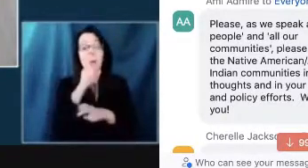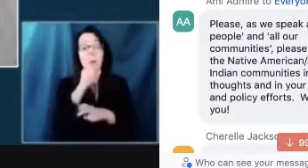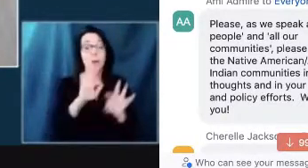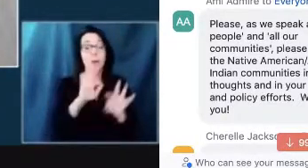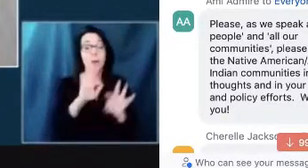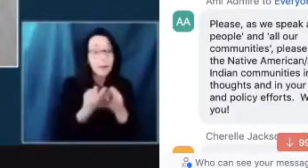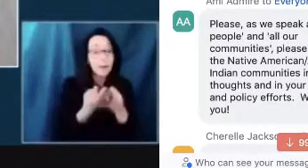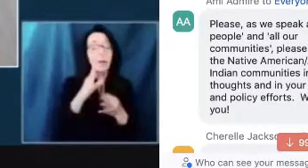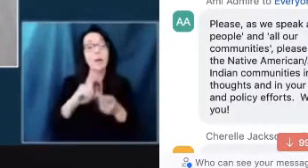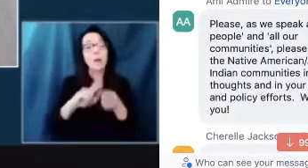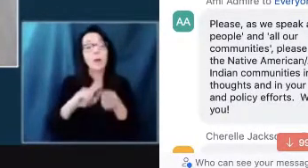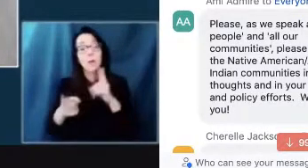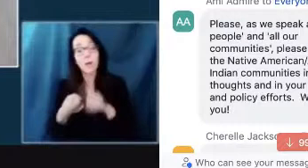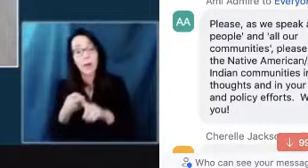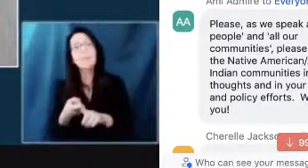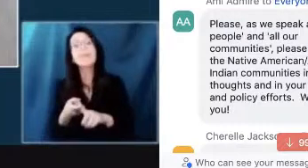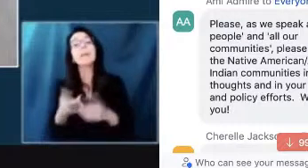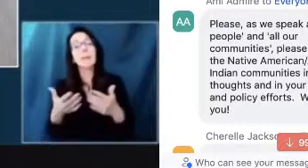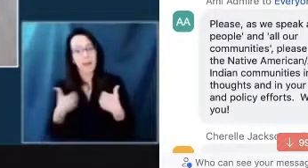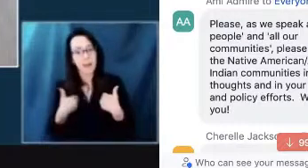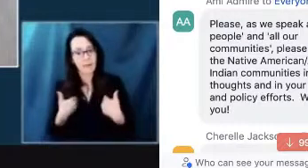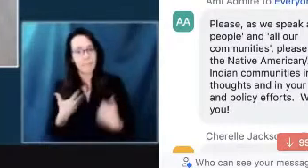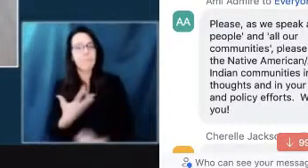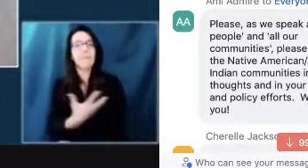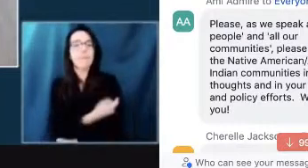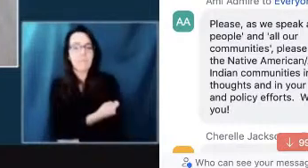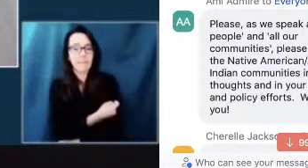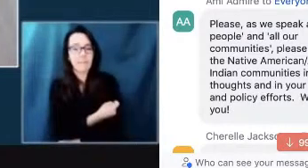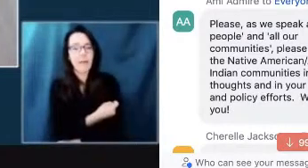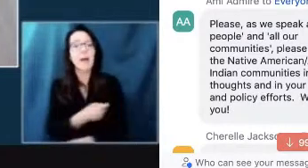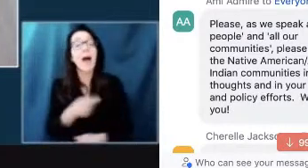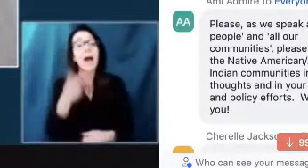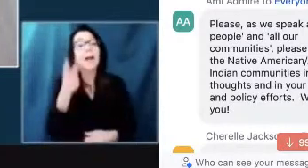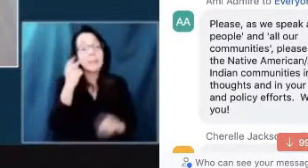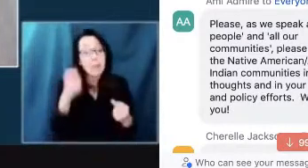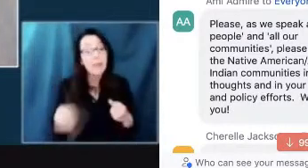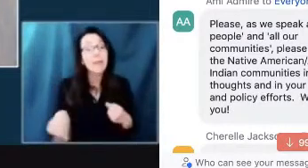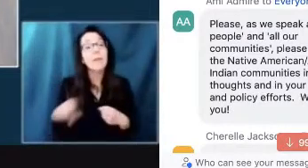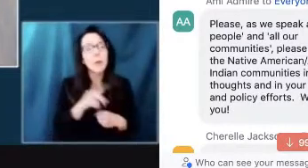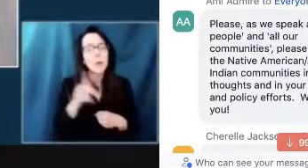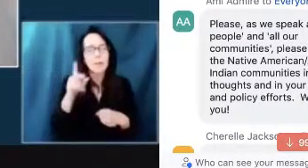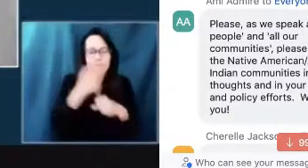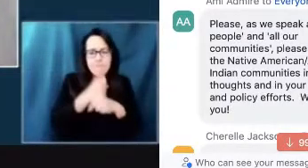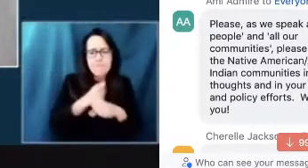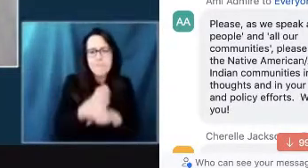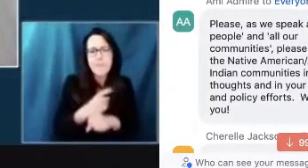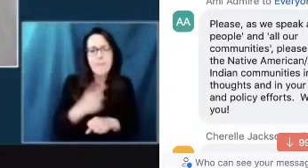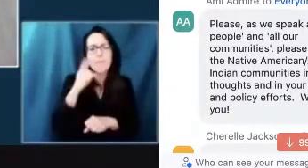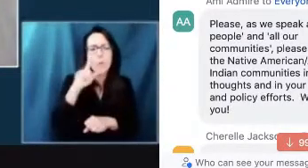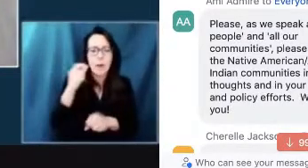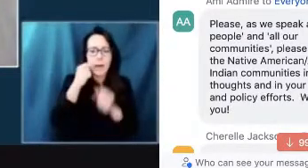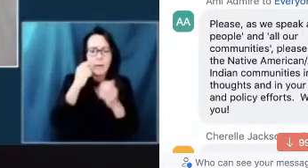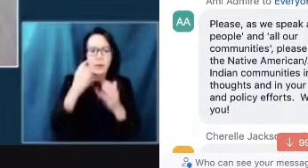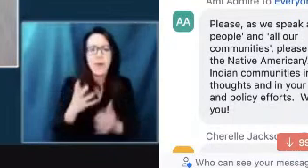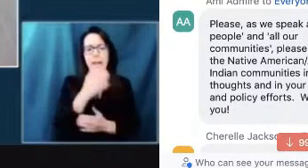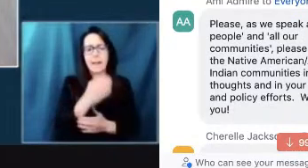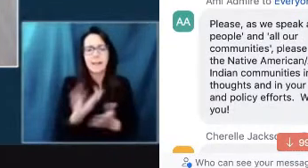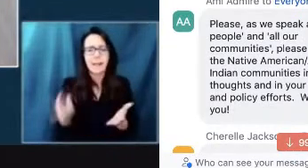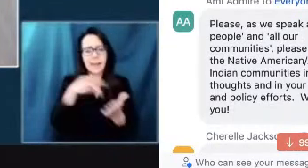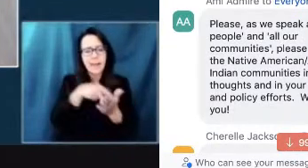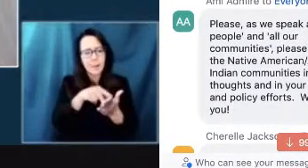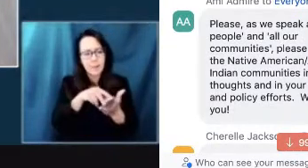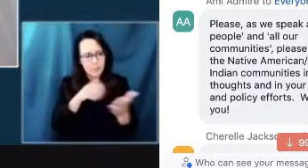vaccinated. I see how hard you work to fight for Governor Newsom and to stand up to the GOP and